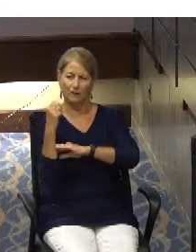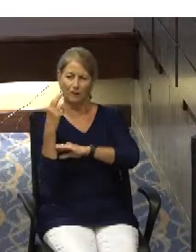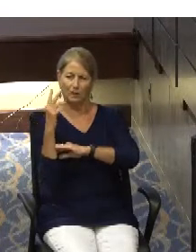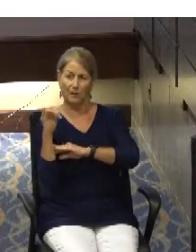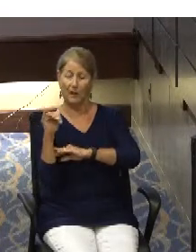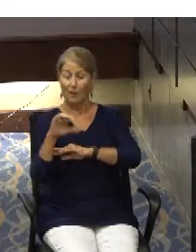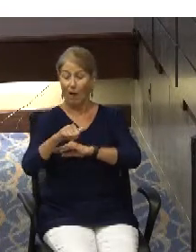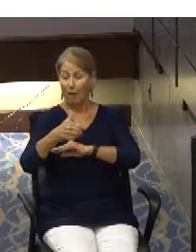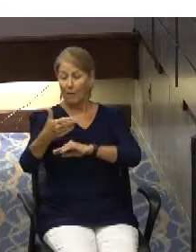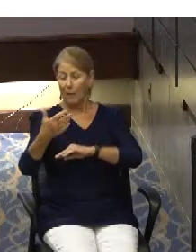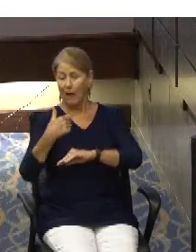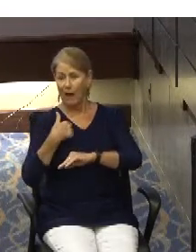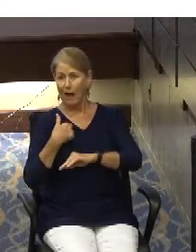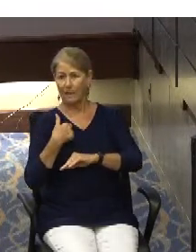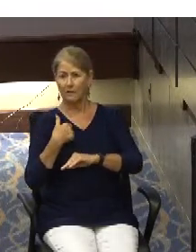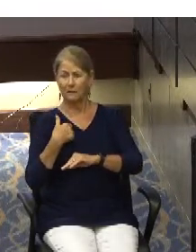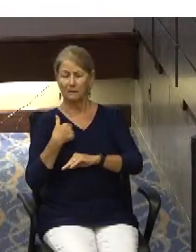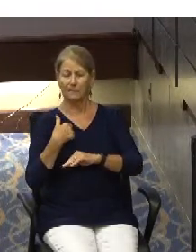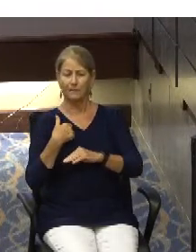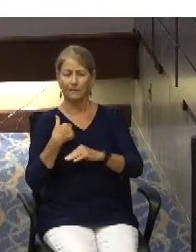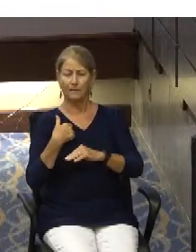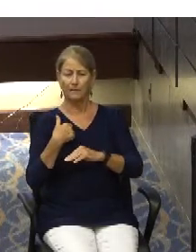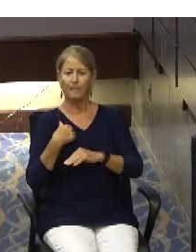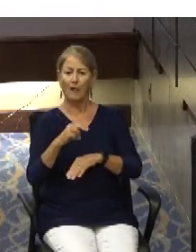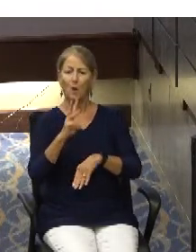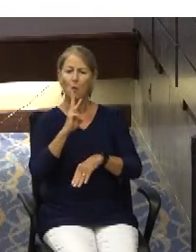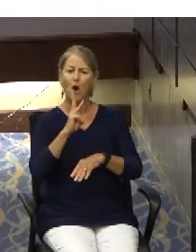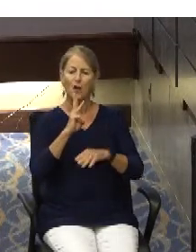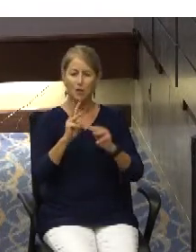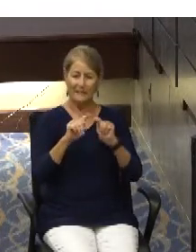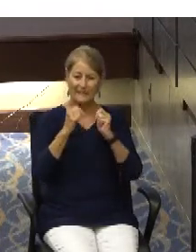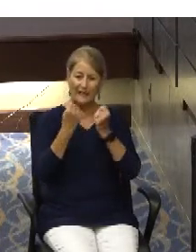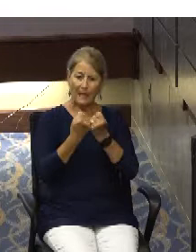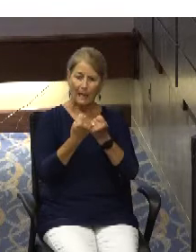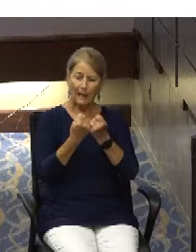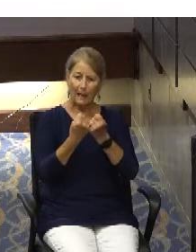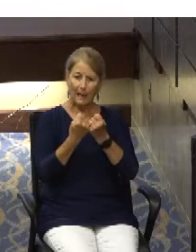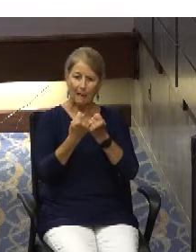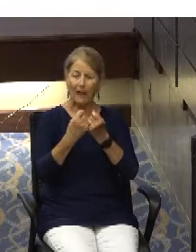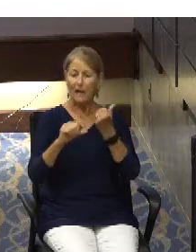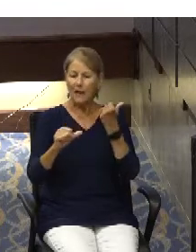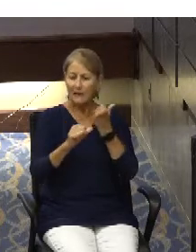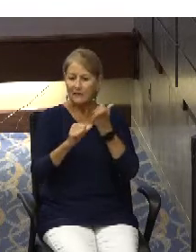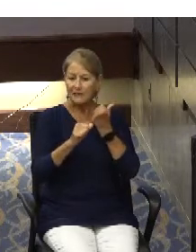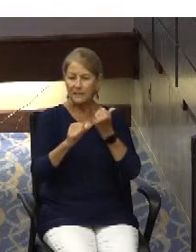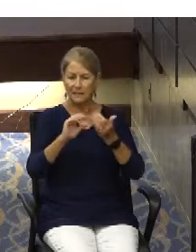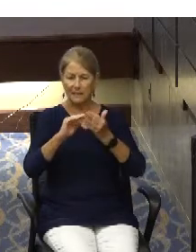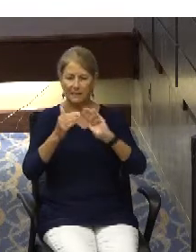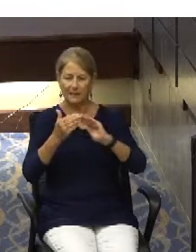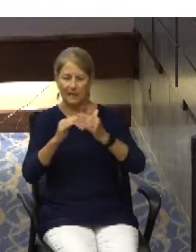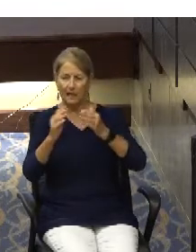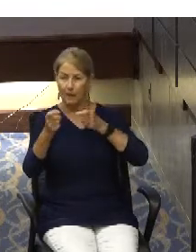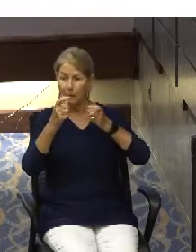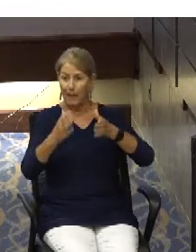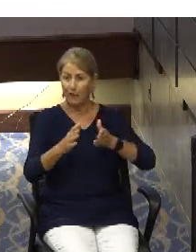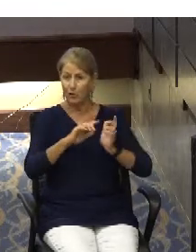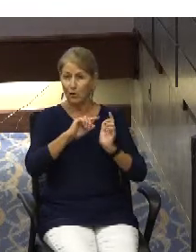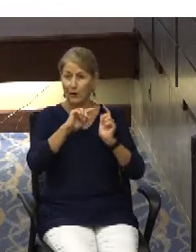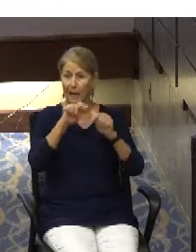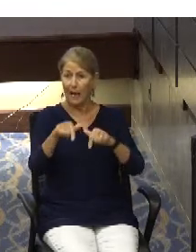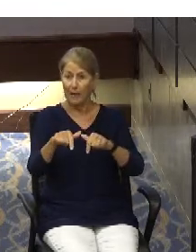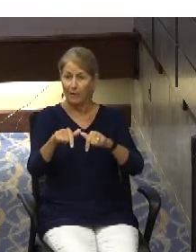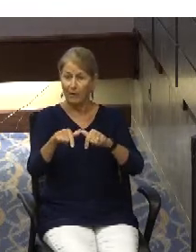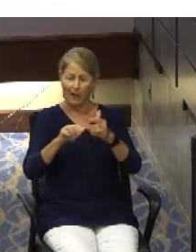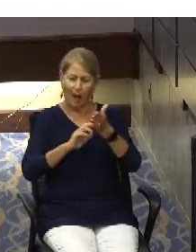The other thing, our water team and our assistant city manager Kane and others have been kind of crunching math,